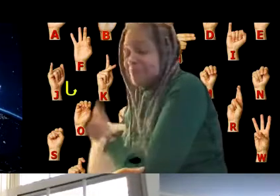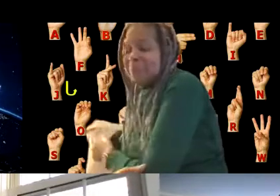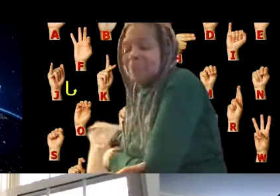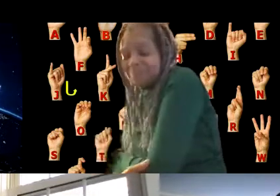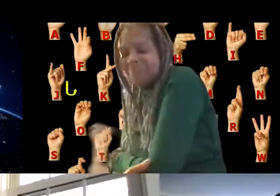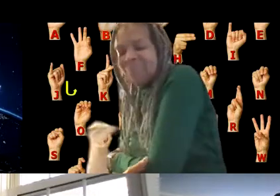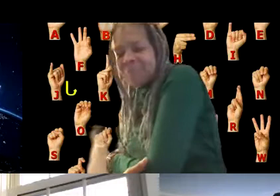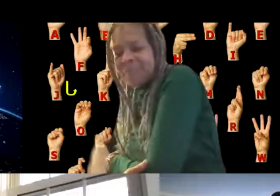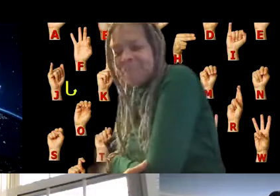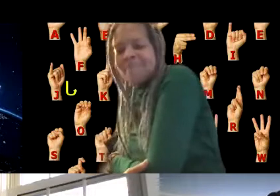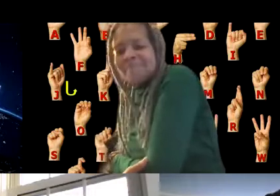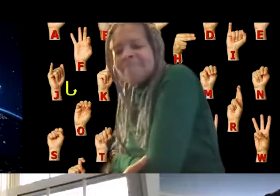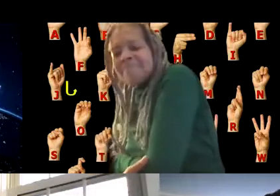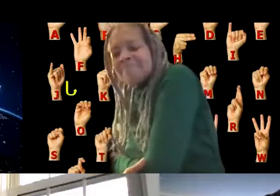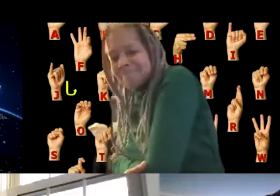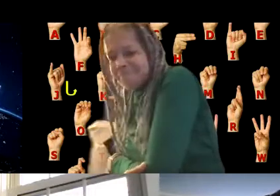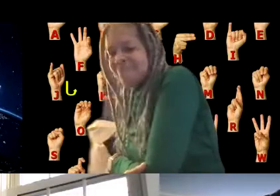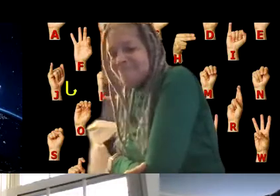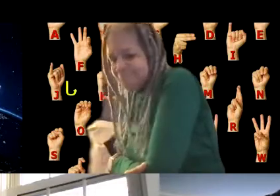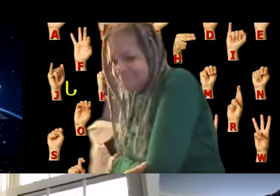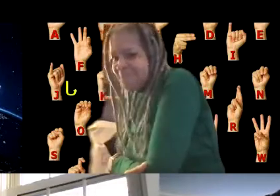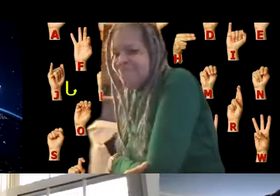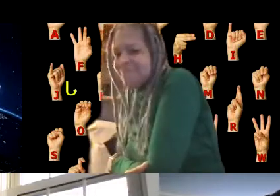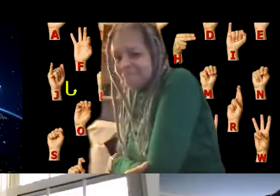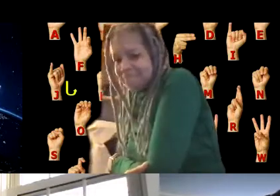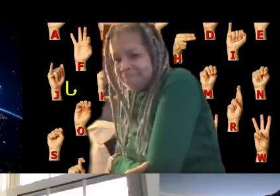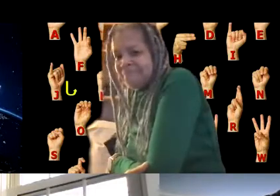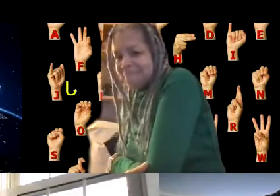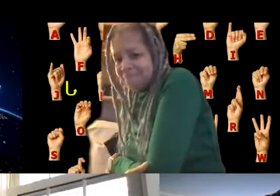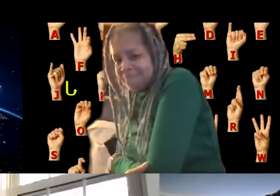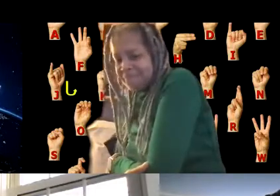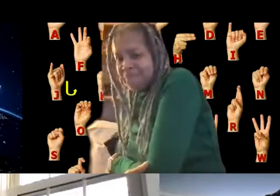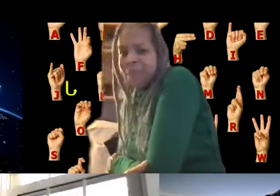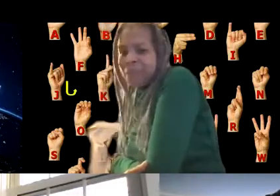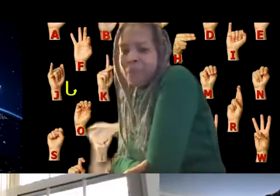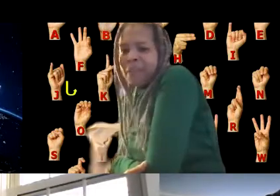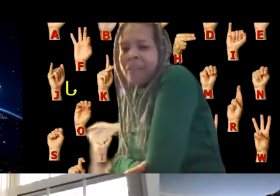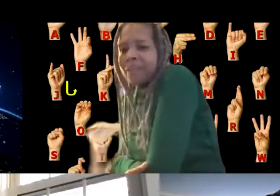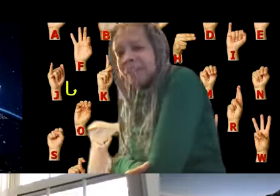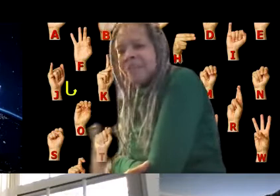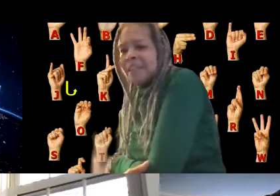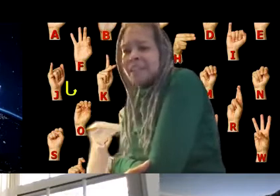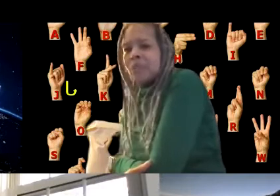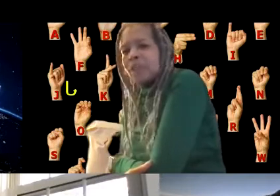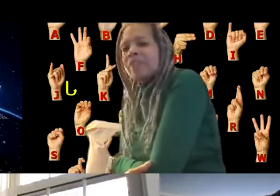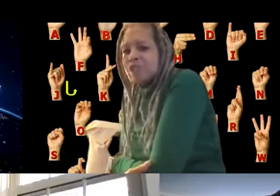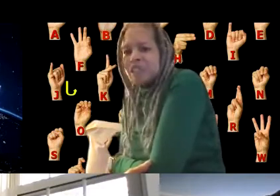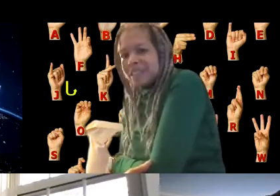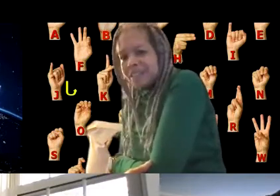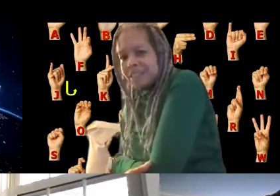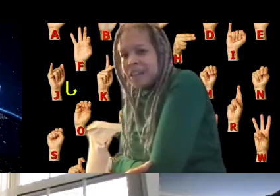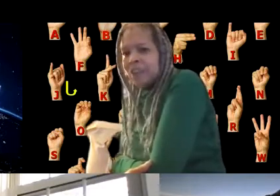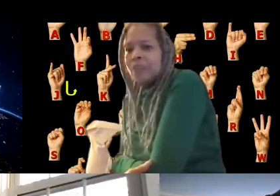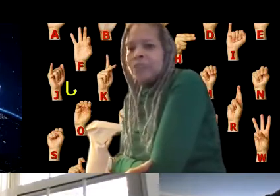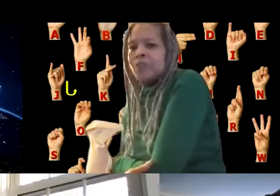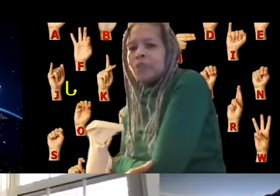um that is a very tough question. But that literally is what diversity